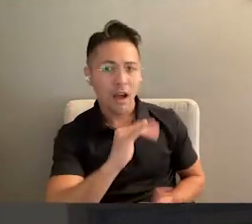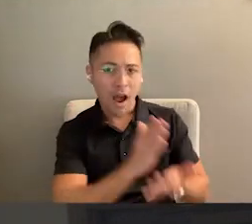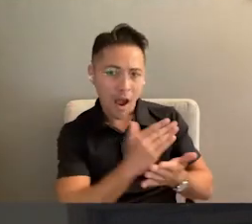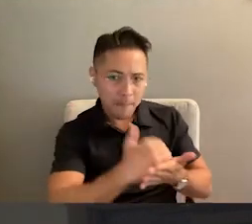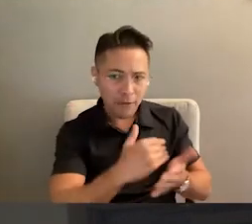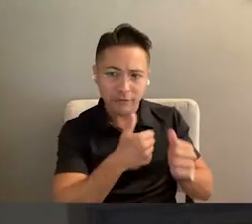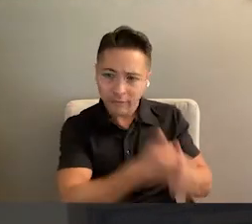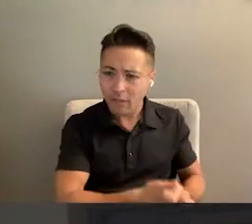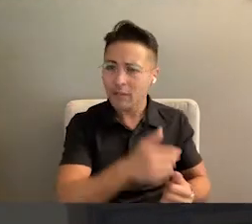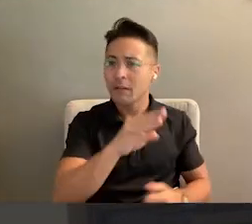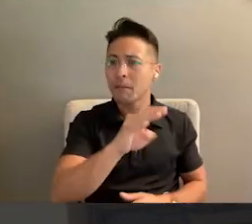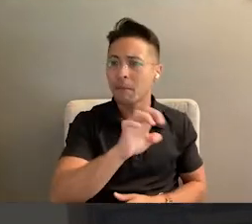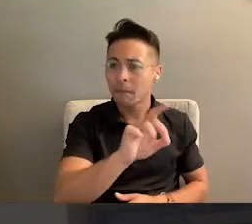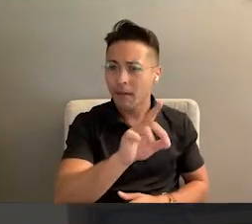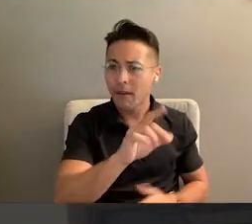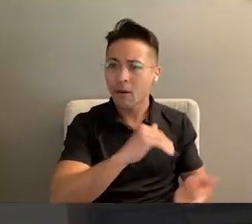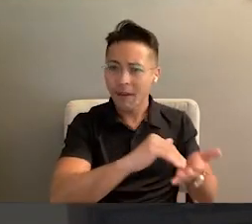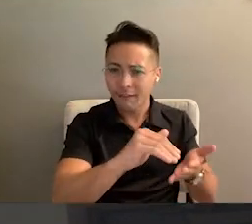Yes.